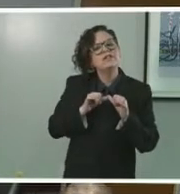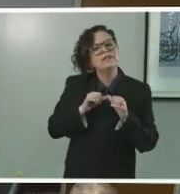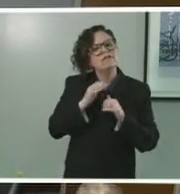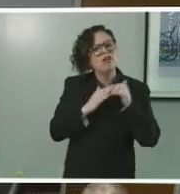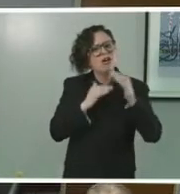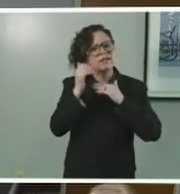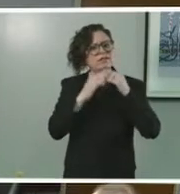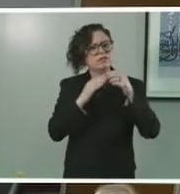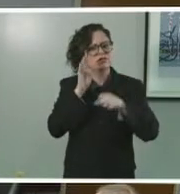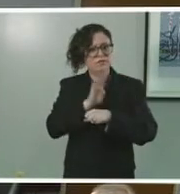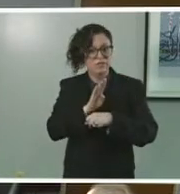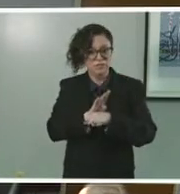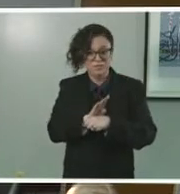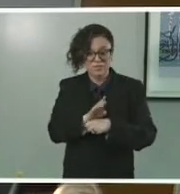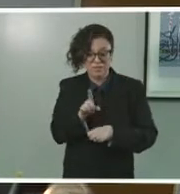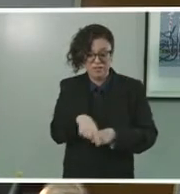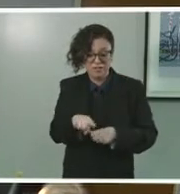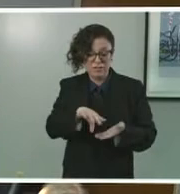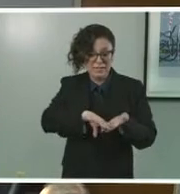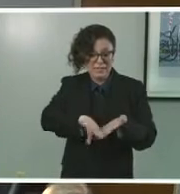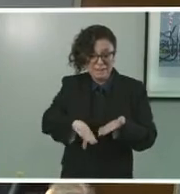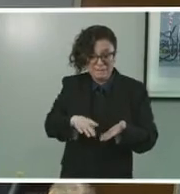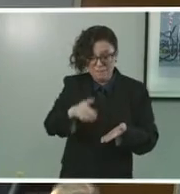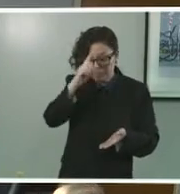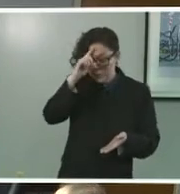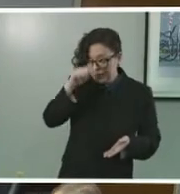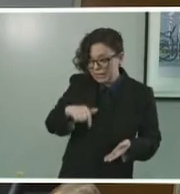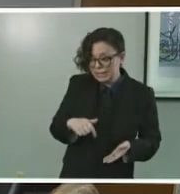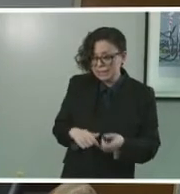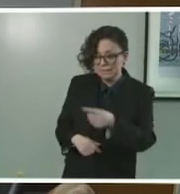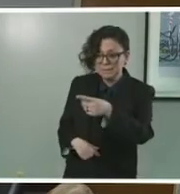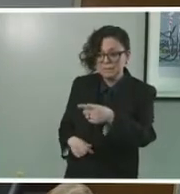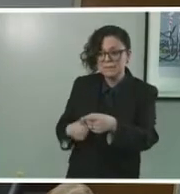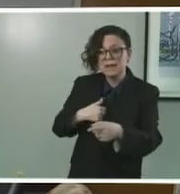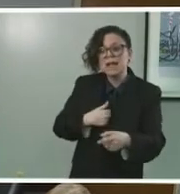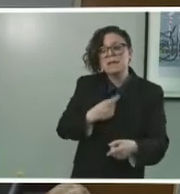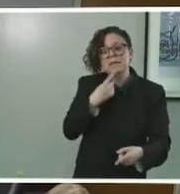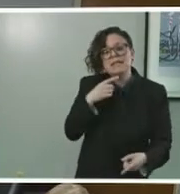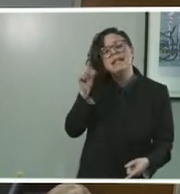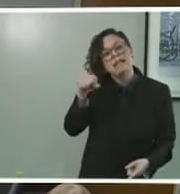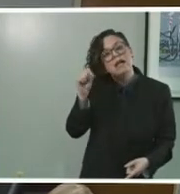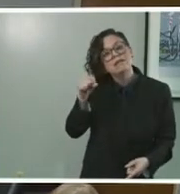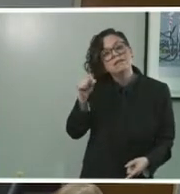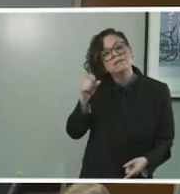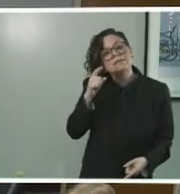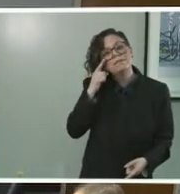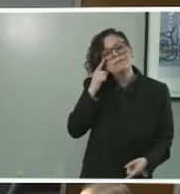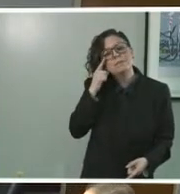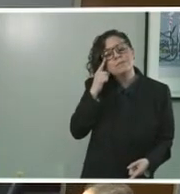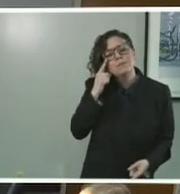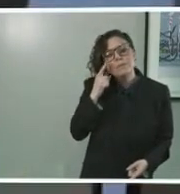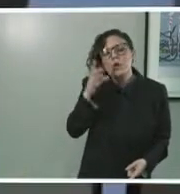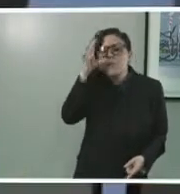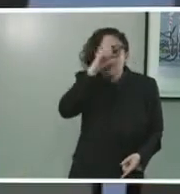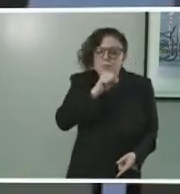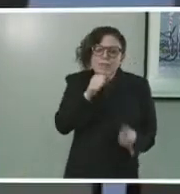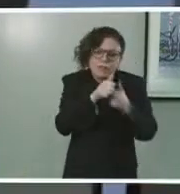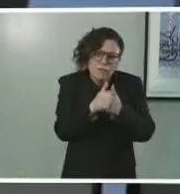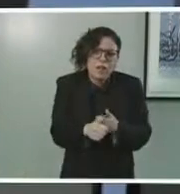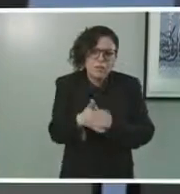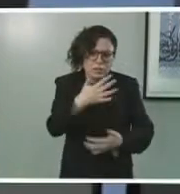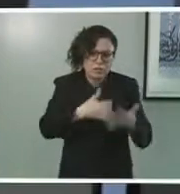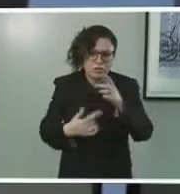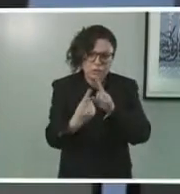considered exempted from this? I would say yes. Those are presuming social distancing, but those are